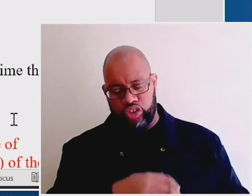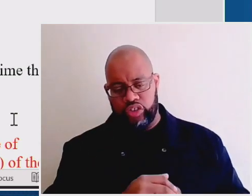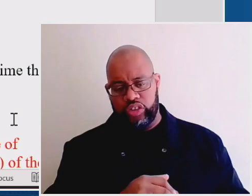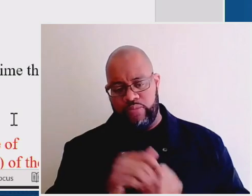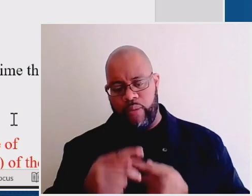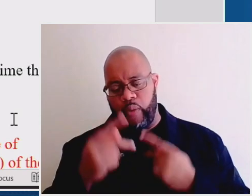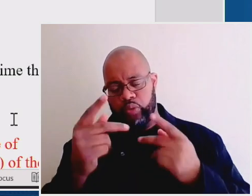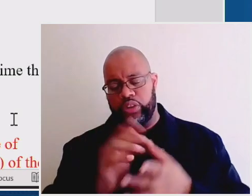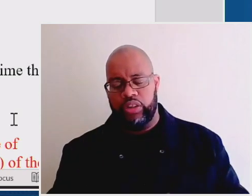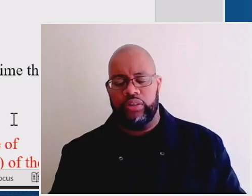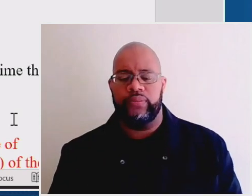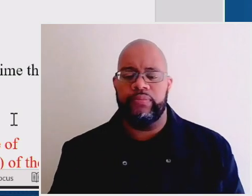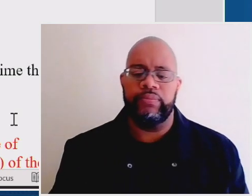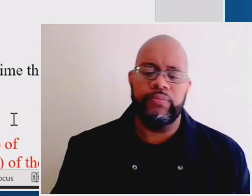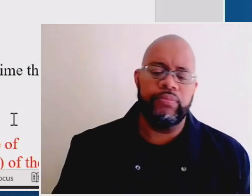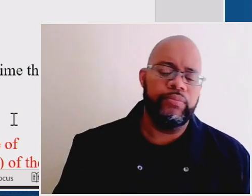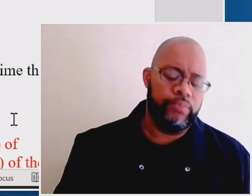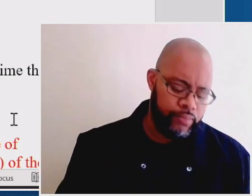proposals?